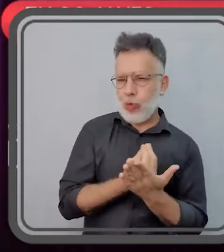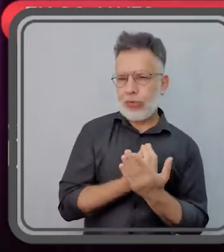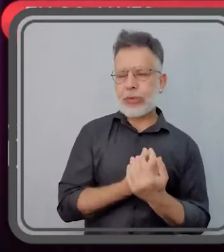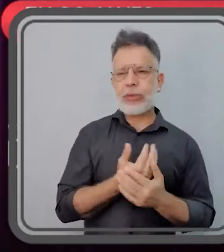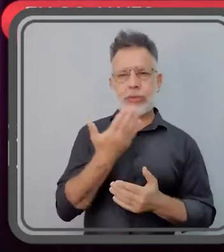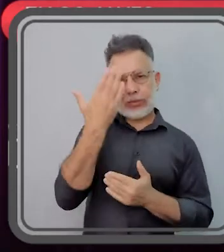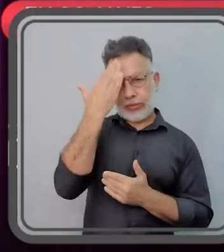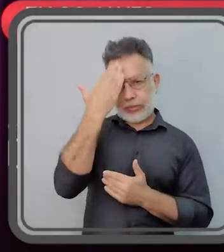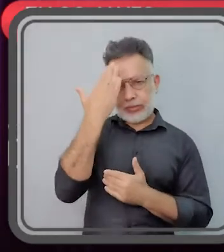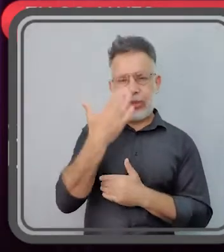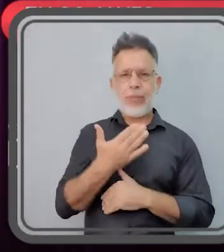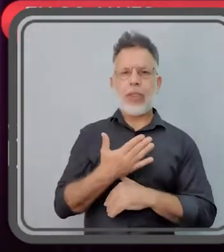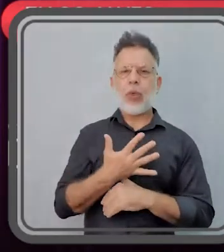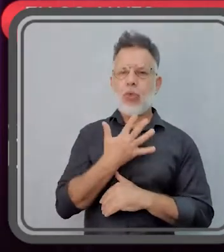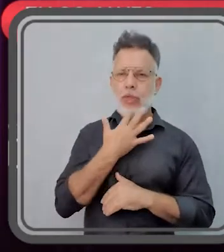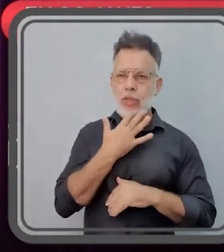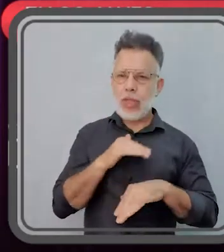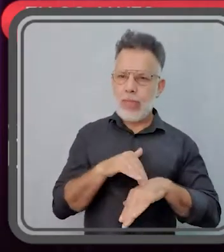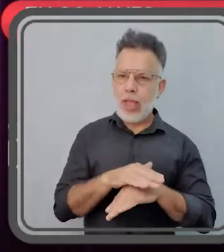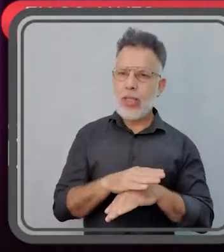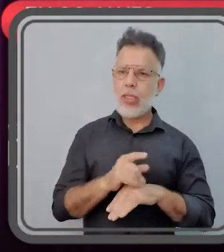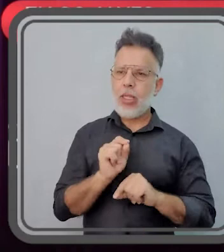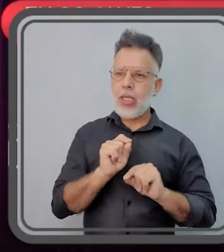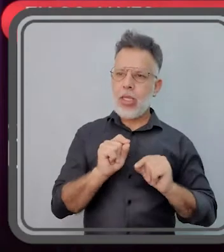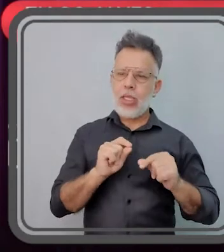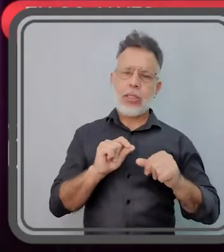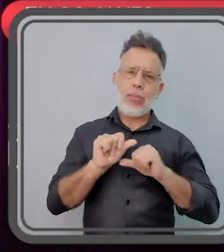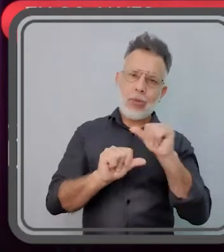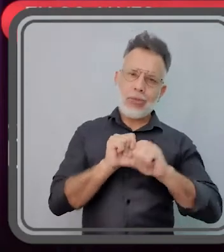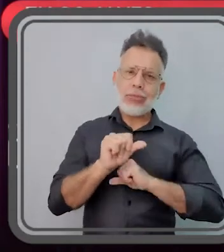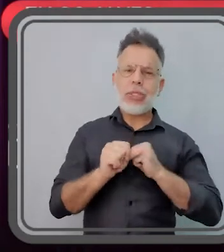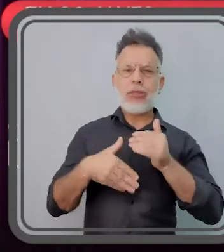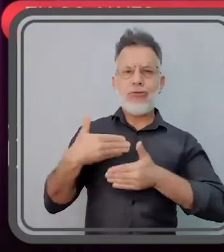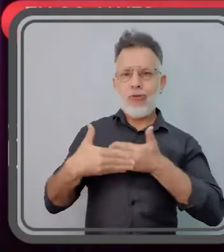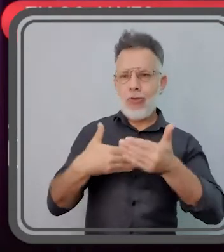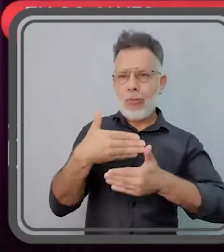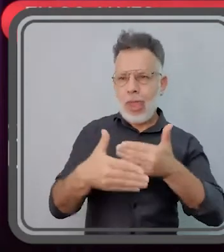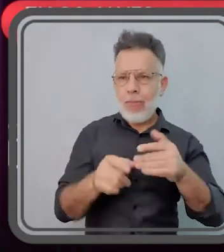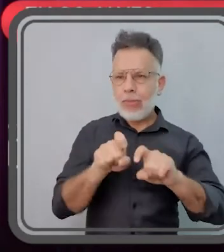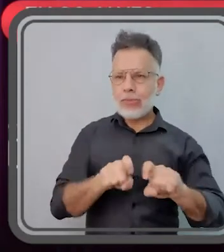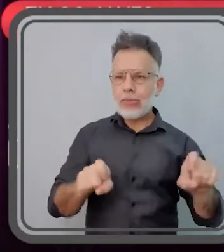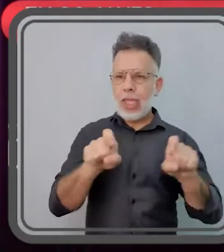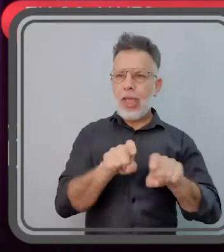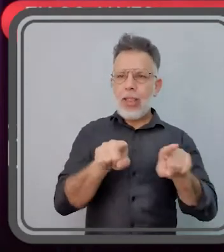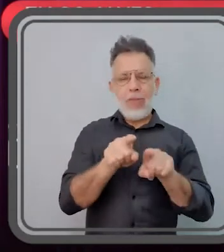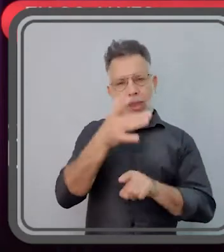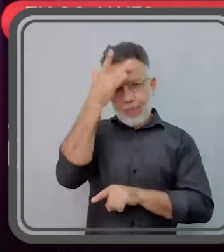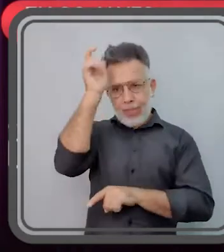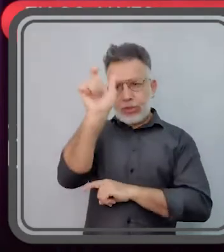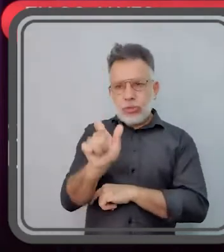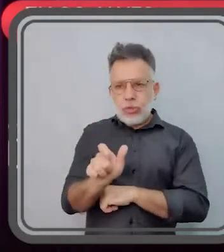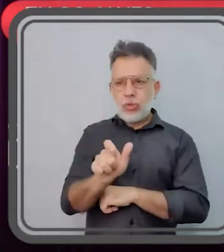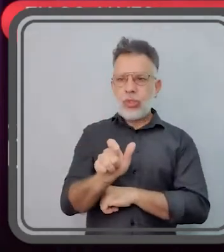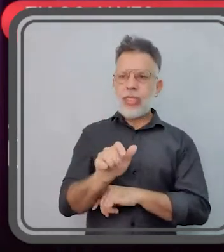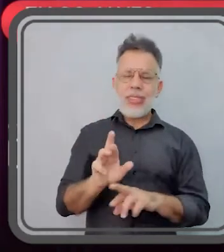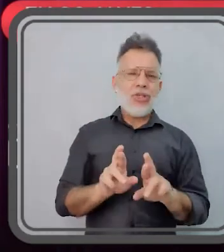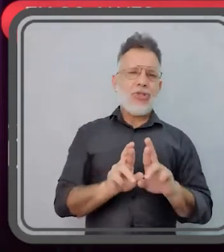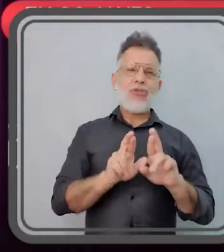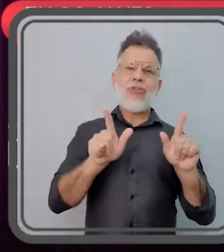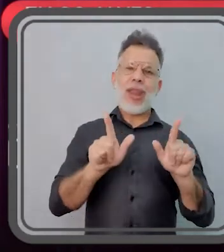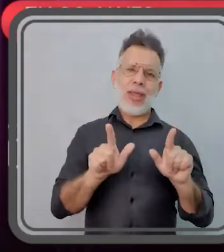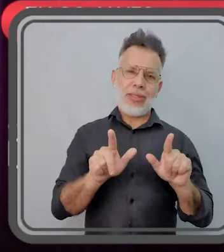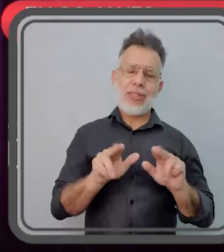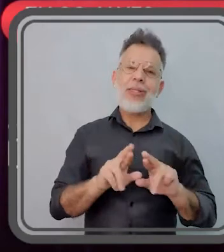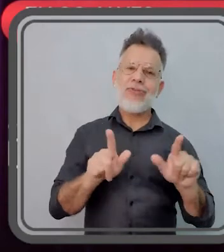software. They would know coding or development. But we also have people who are from